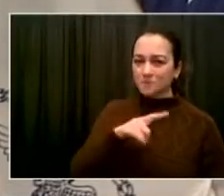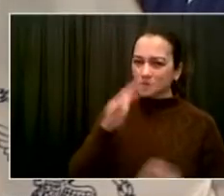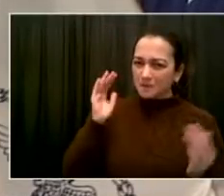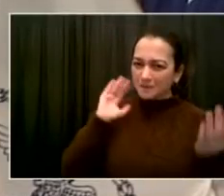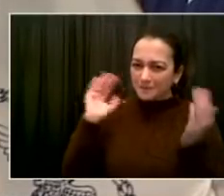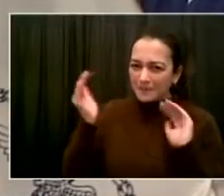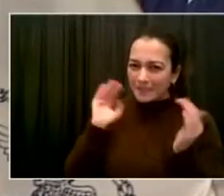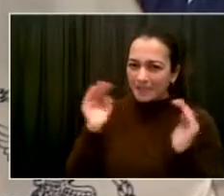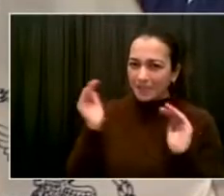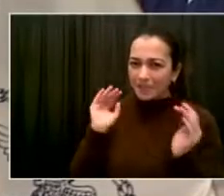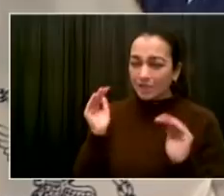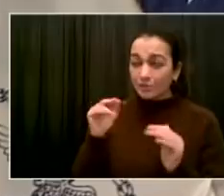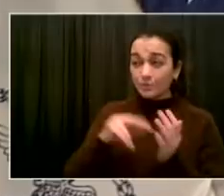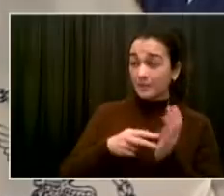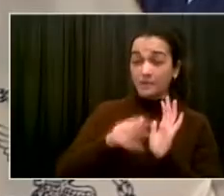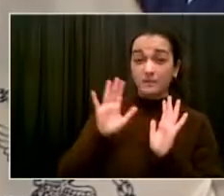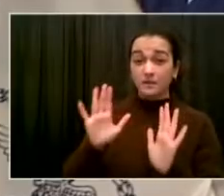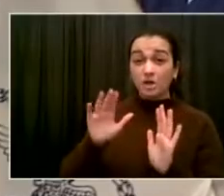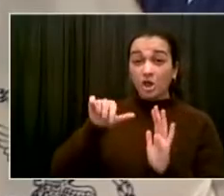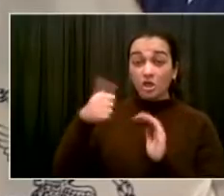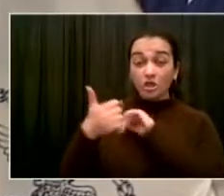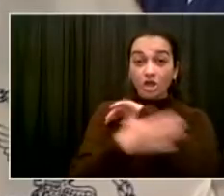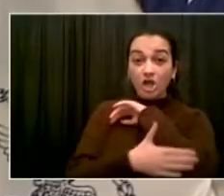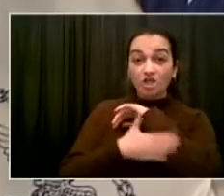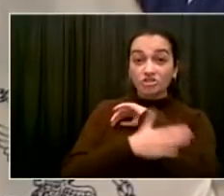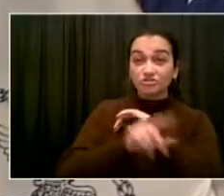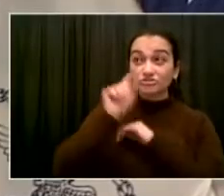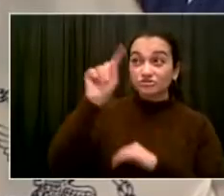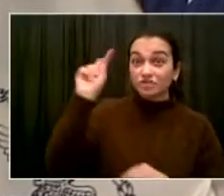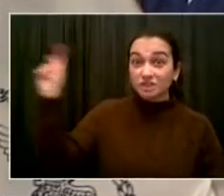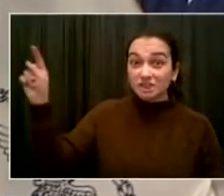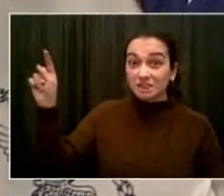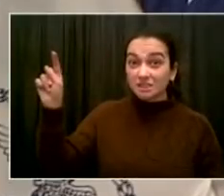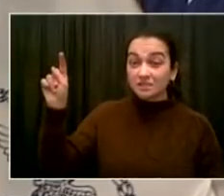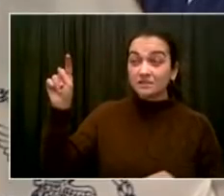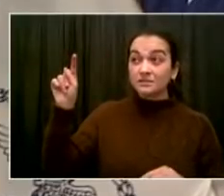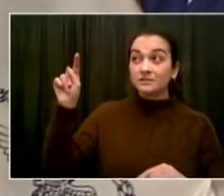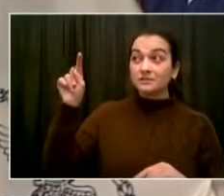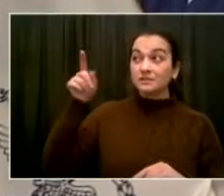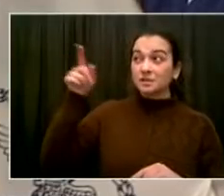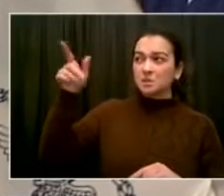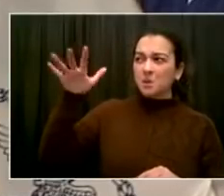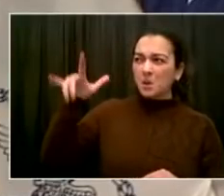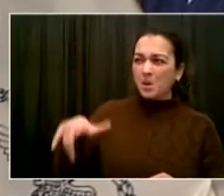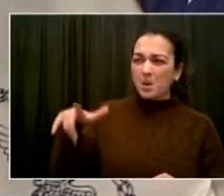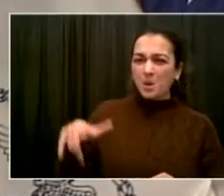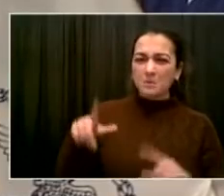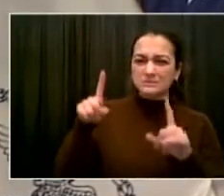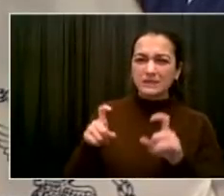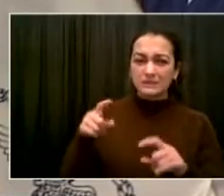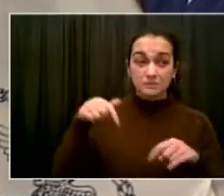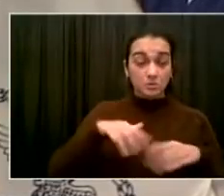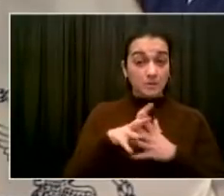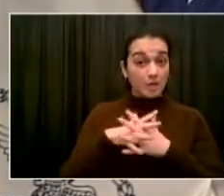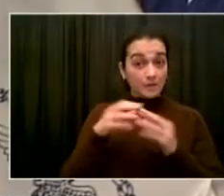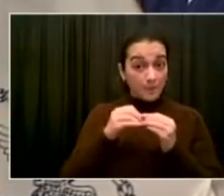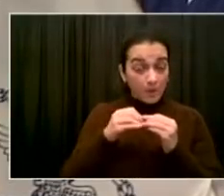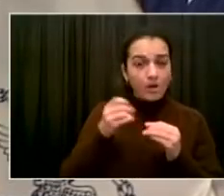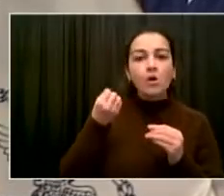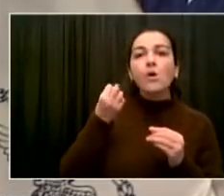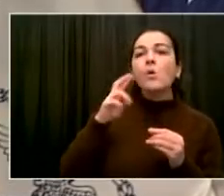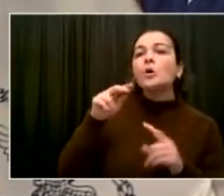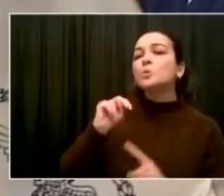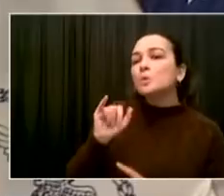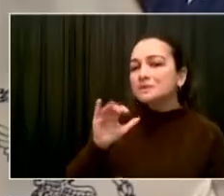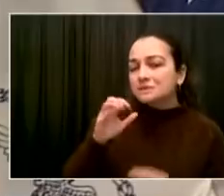against the United States of America, but against the level we have in New York City, which obviously leads the nation. So I just want to say for clarification,